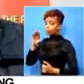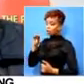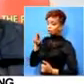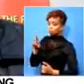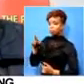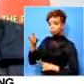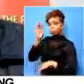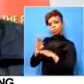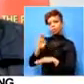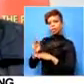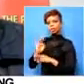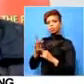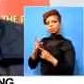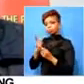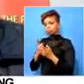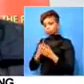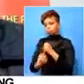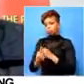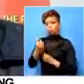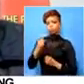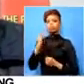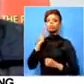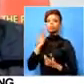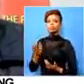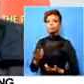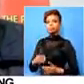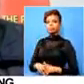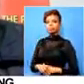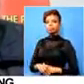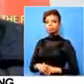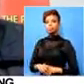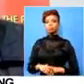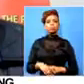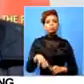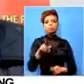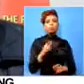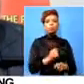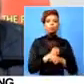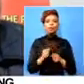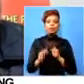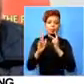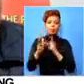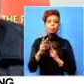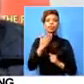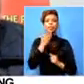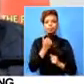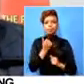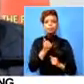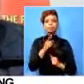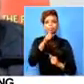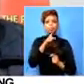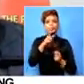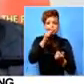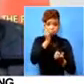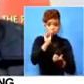you decide to go it alone? We will never go it alone, Sakina. Please take your pen and write this